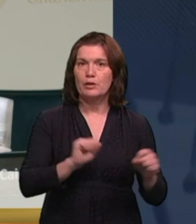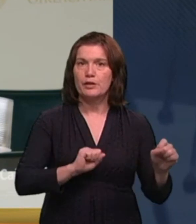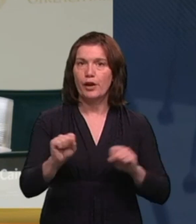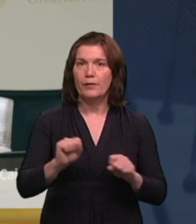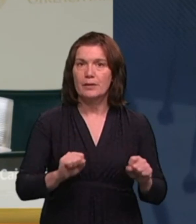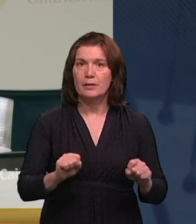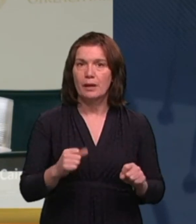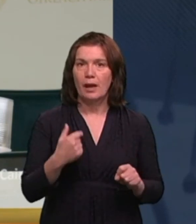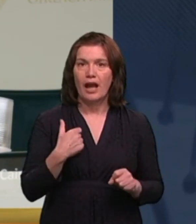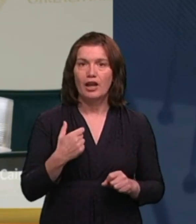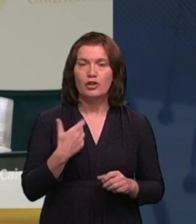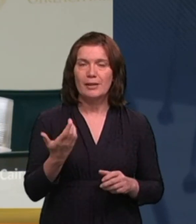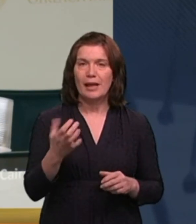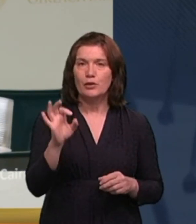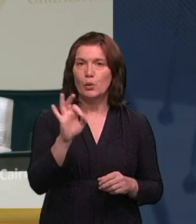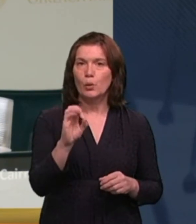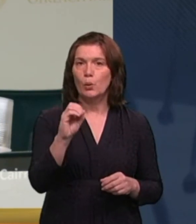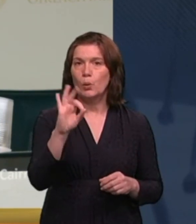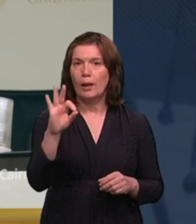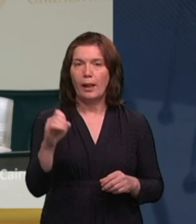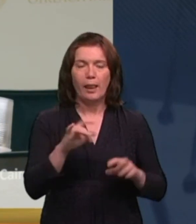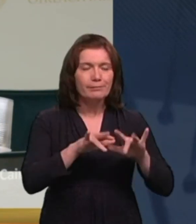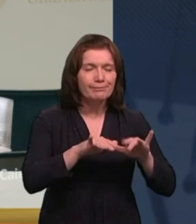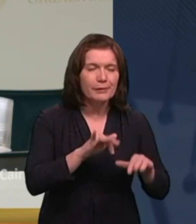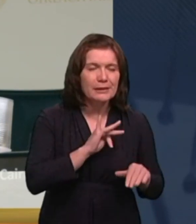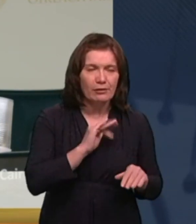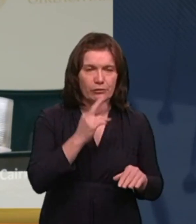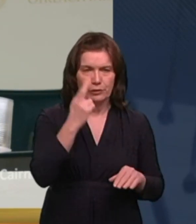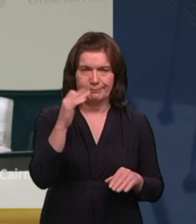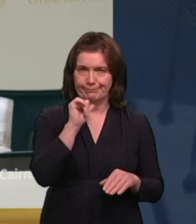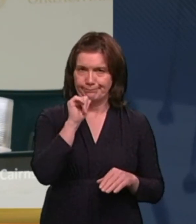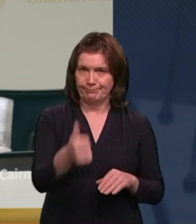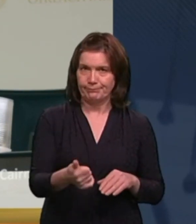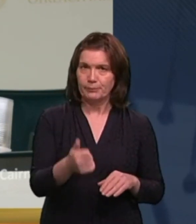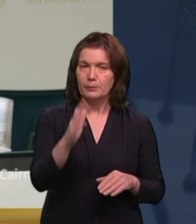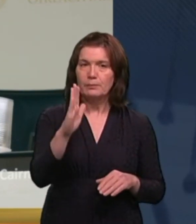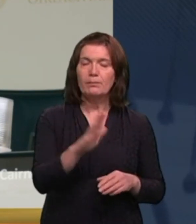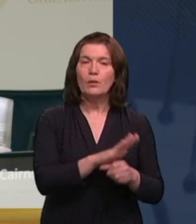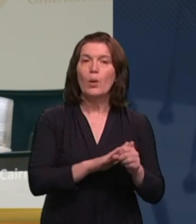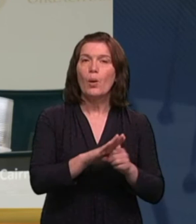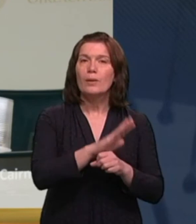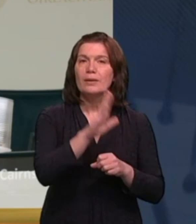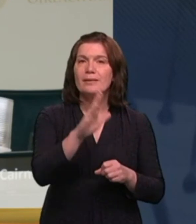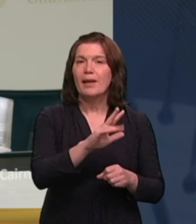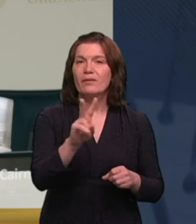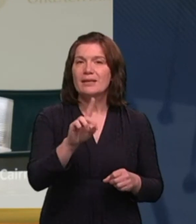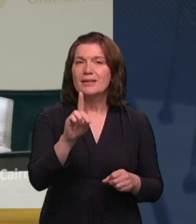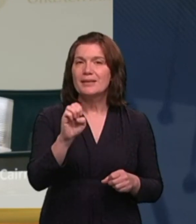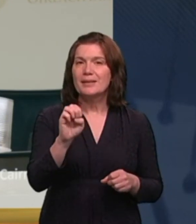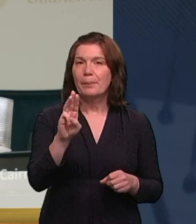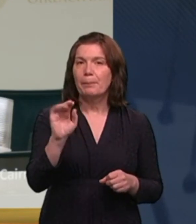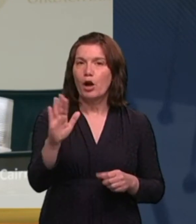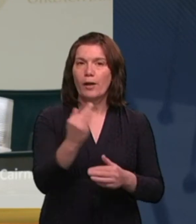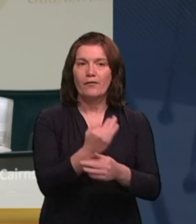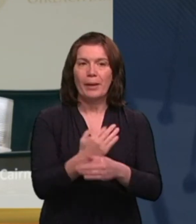all I had to do was Google it to realise that there wasn't, and that the local St Vincent de Paul and Family Resource Centre had